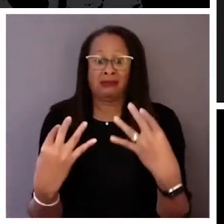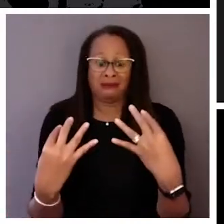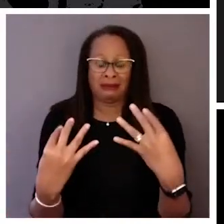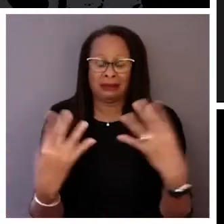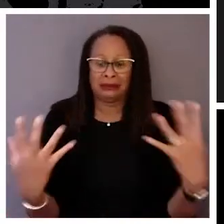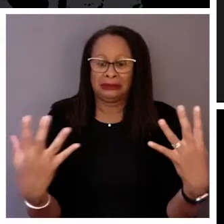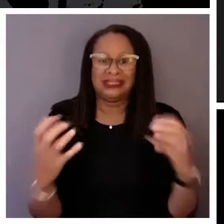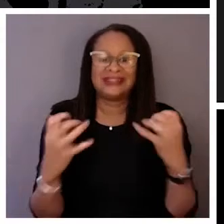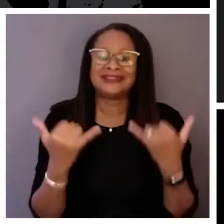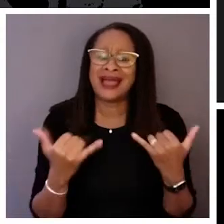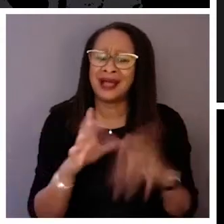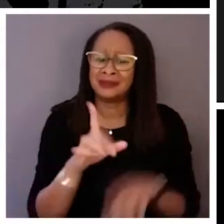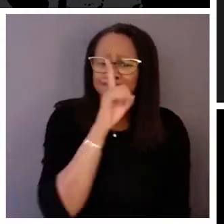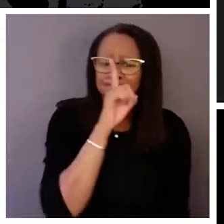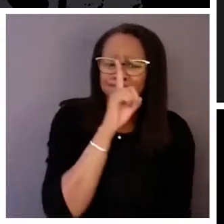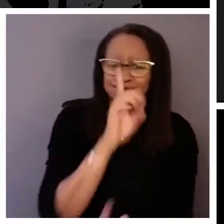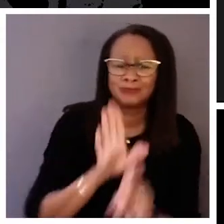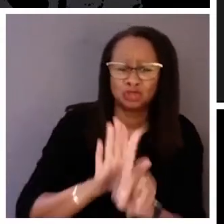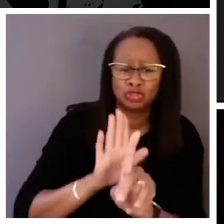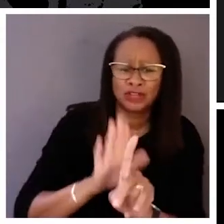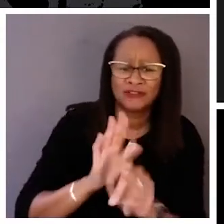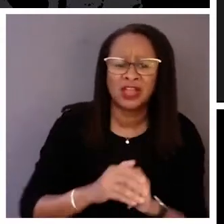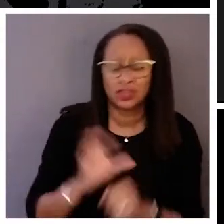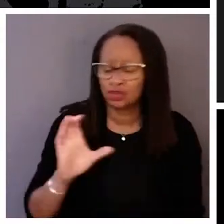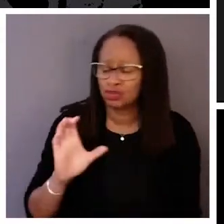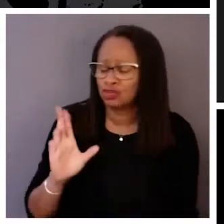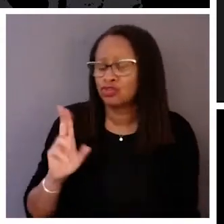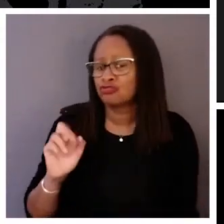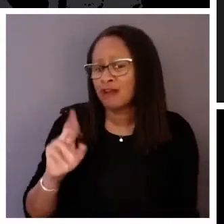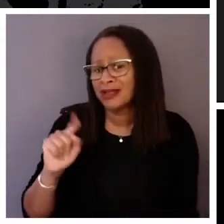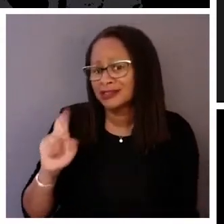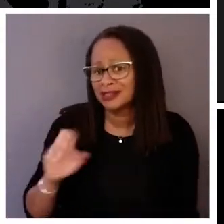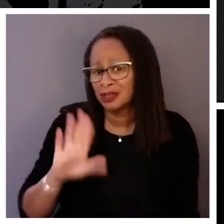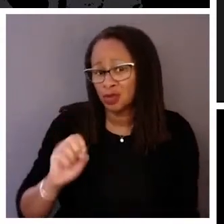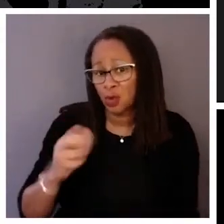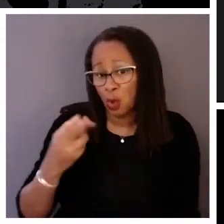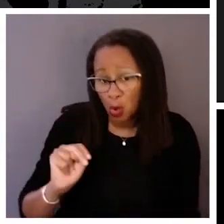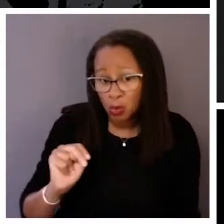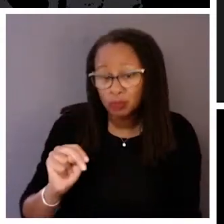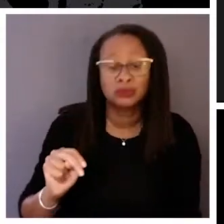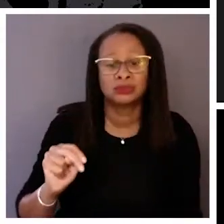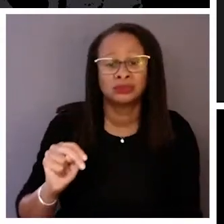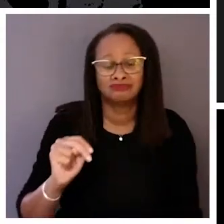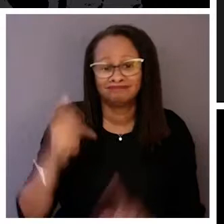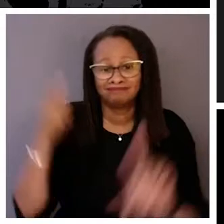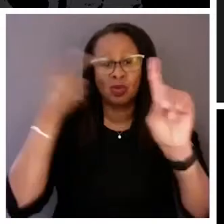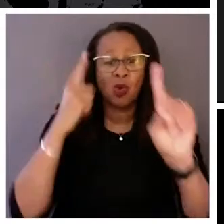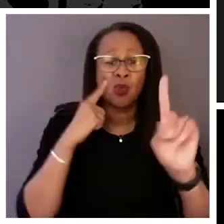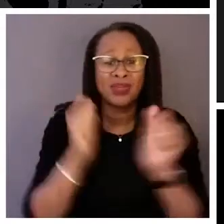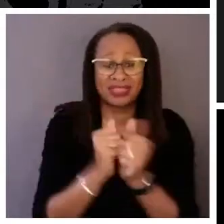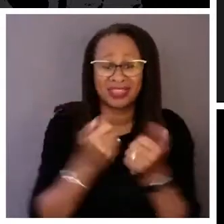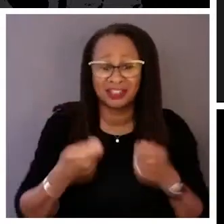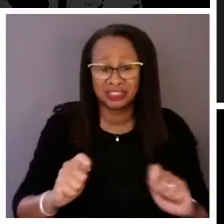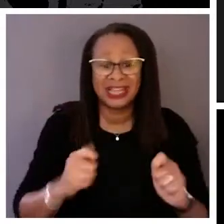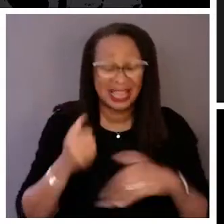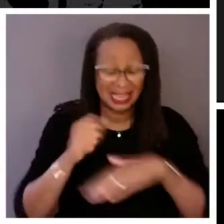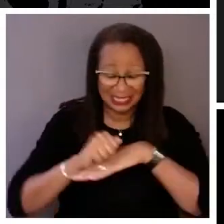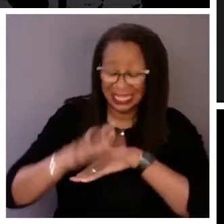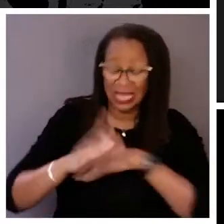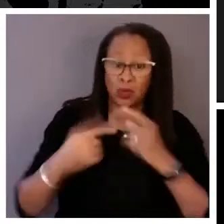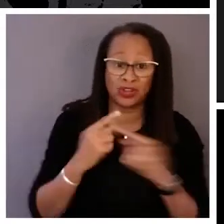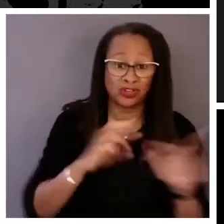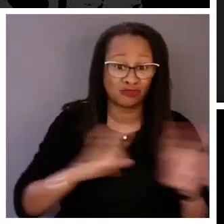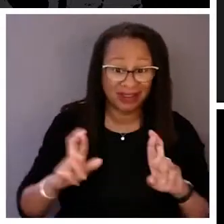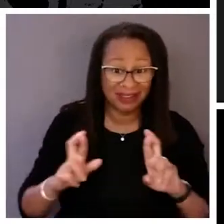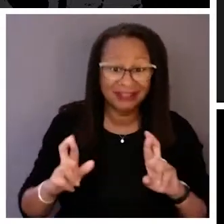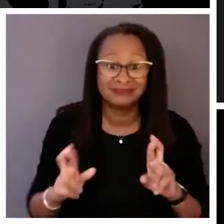in a room. This way you can have your own destiny with this audition and send it when you feel good about